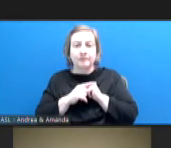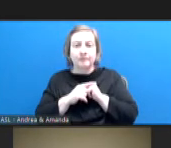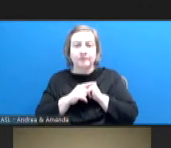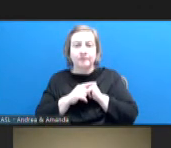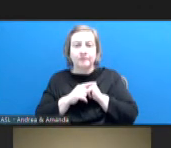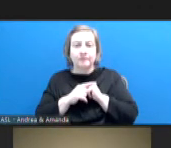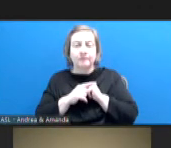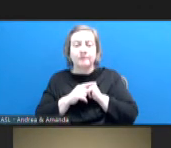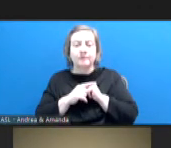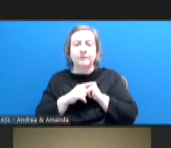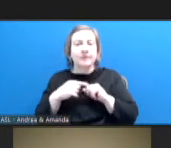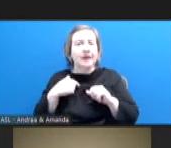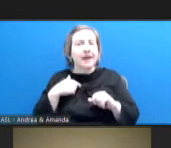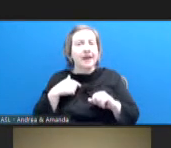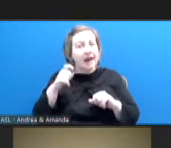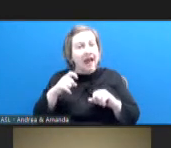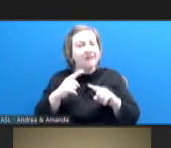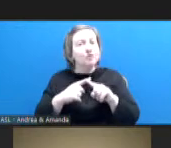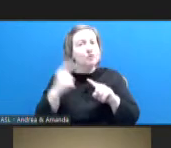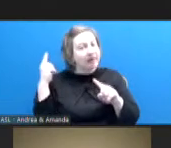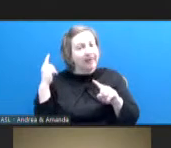I'm just gonna have to leave it on.